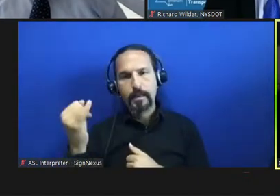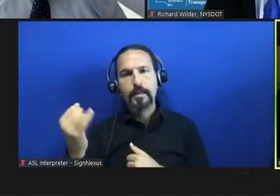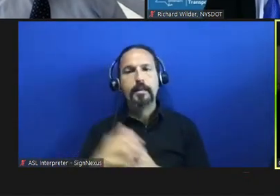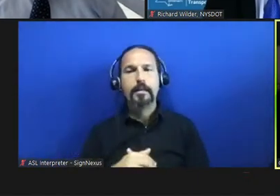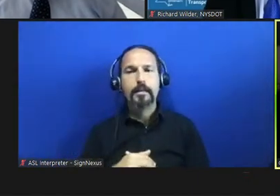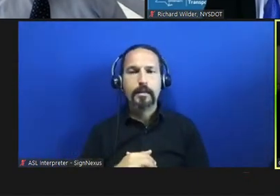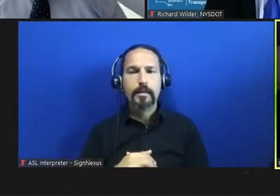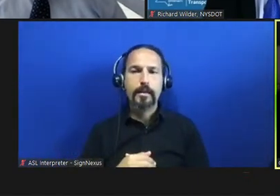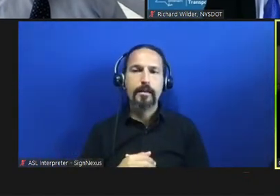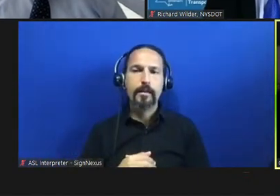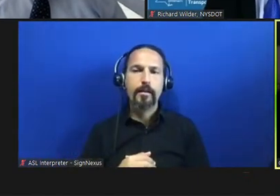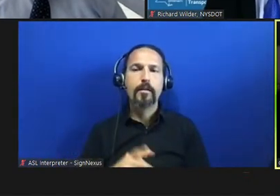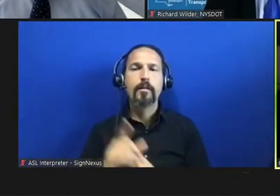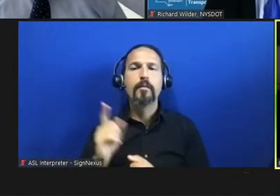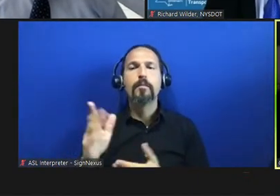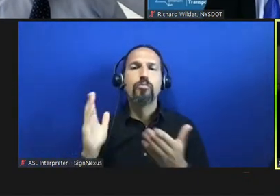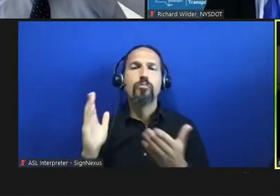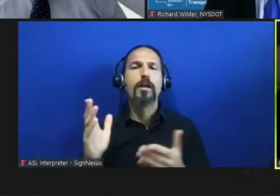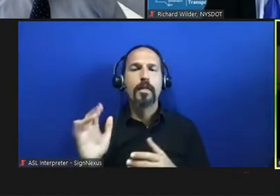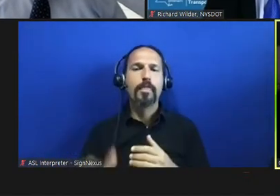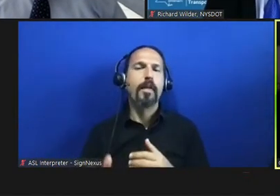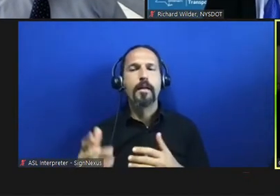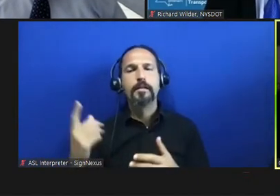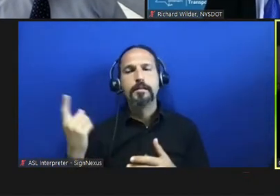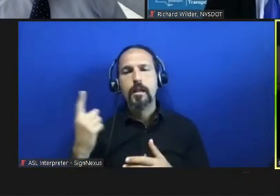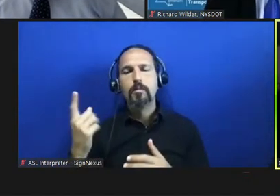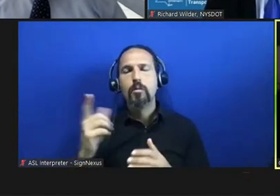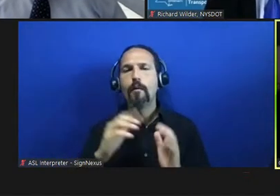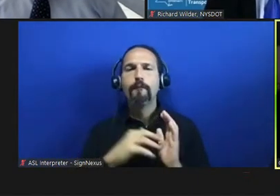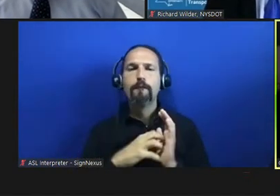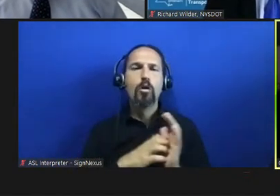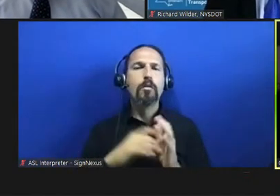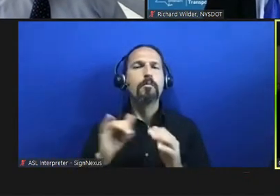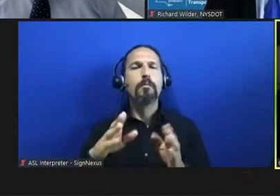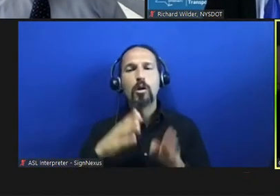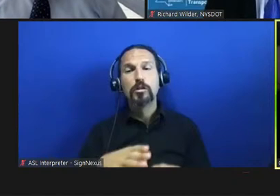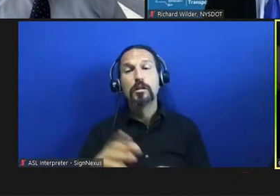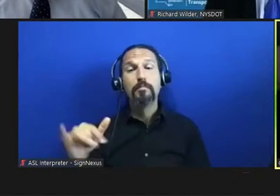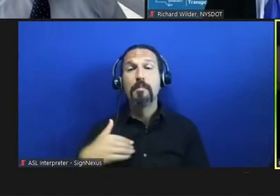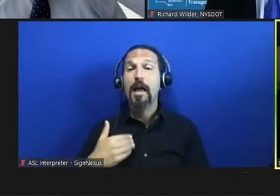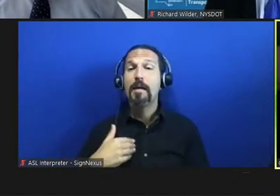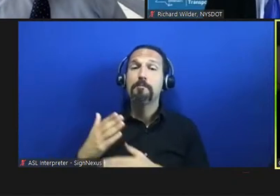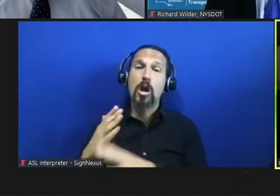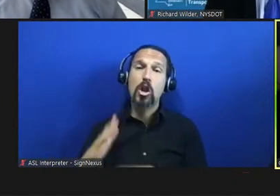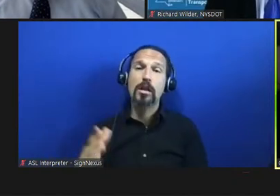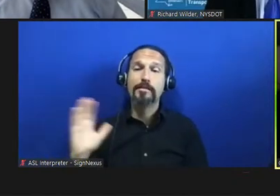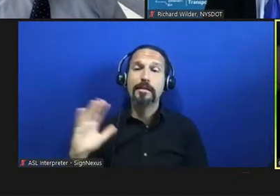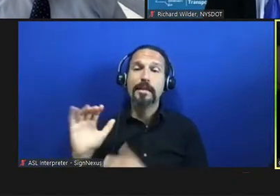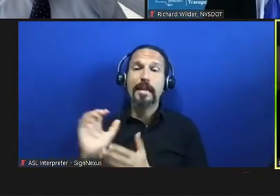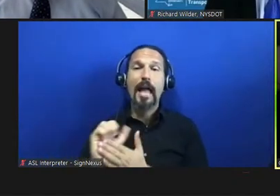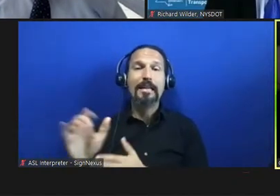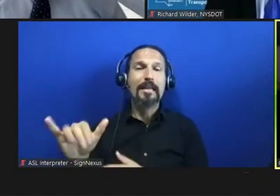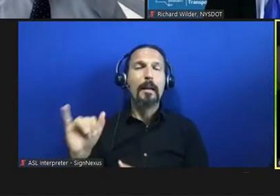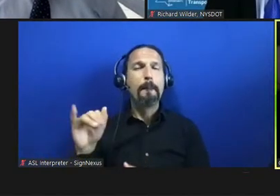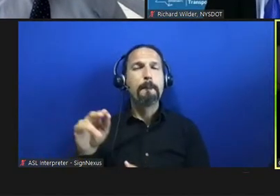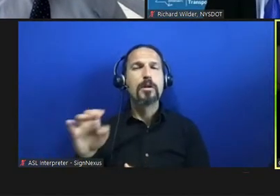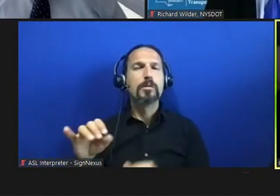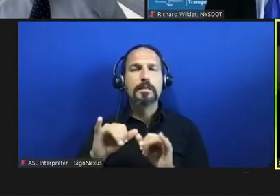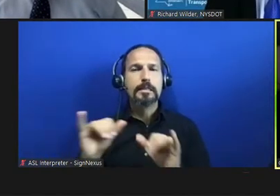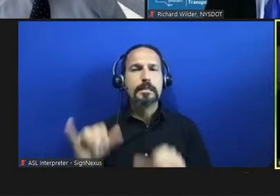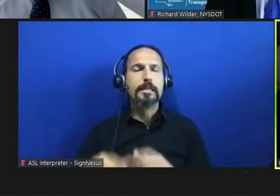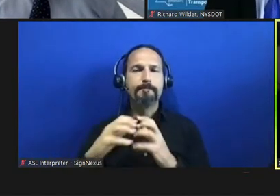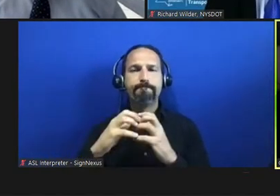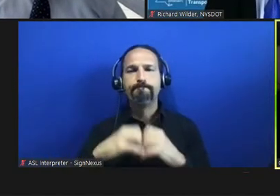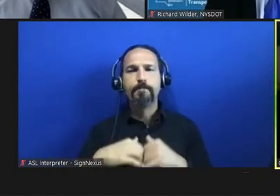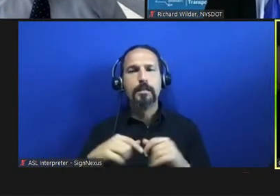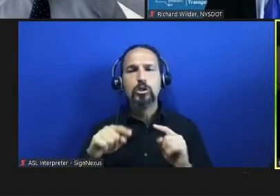when you're transporting a vulnerable person my partner when he had cancer uh his immune system was compromised in the middle